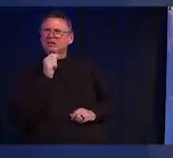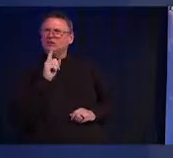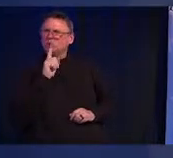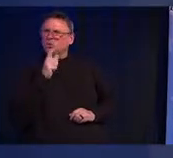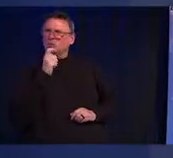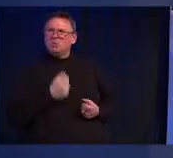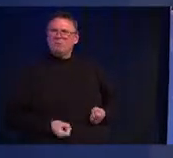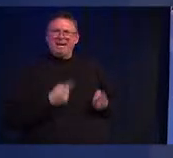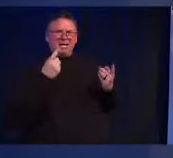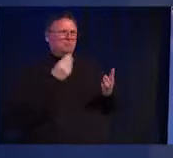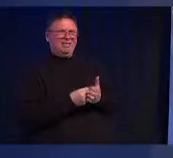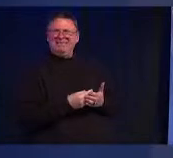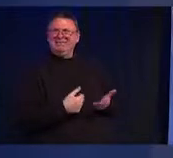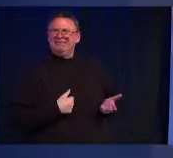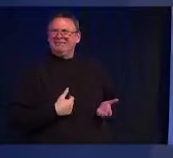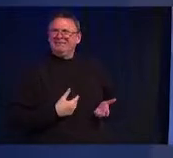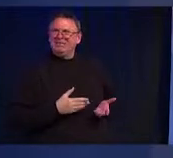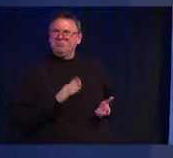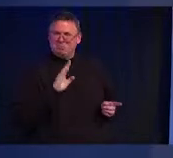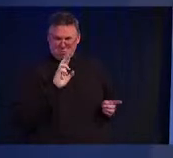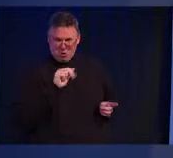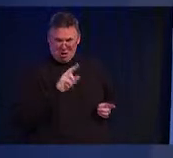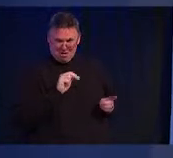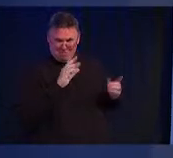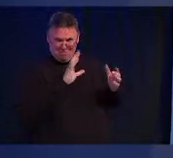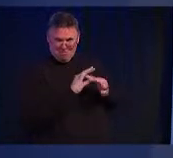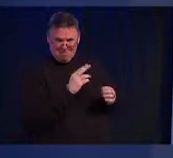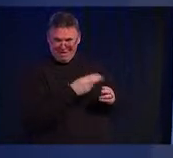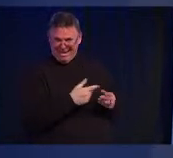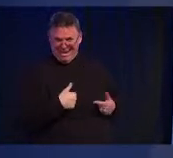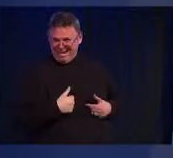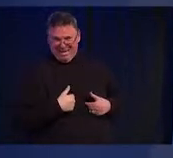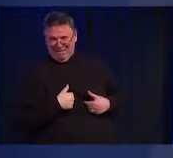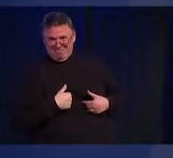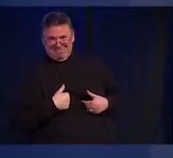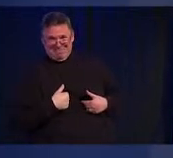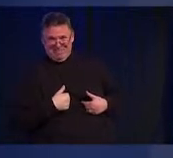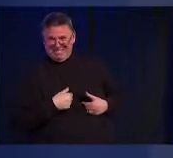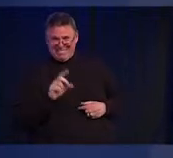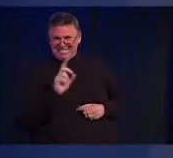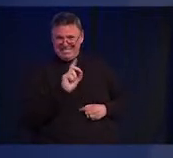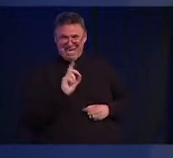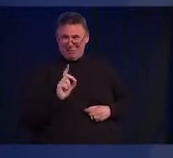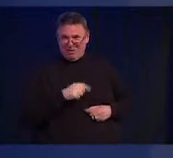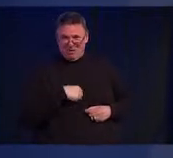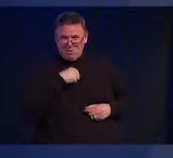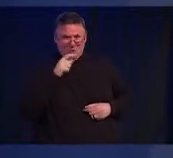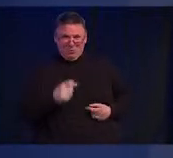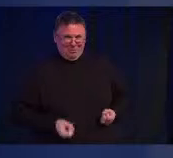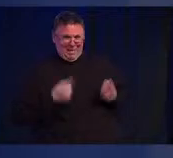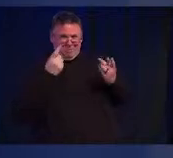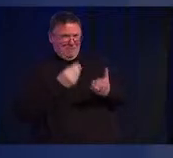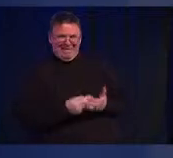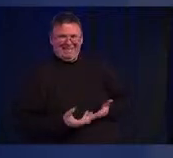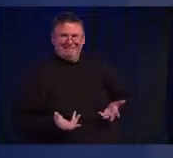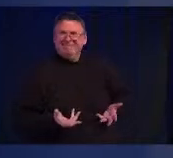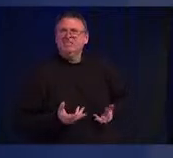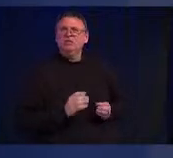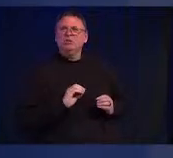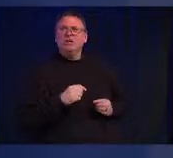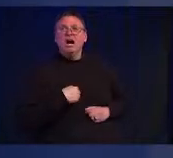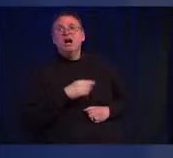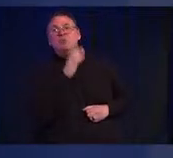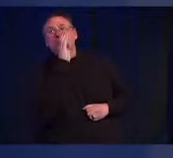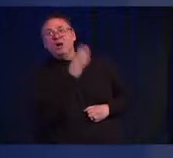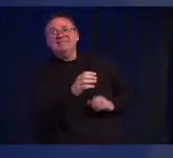I don't know if Mr. Braun's referring to the Libertarian Party, but I certainly don't, nor do the Democrats I've talked to. I have to just say that when I was in